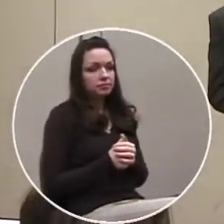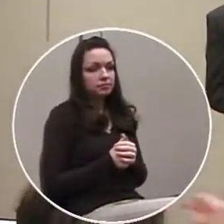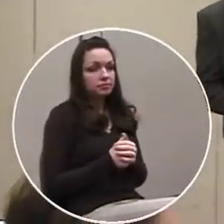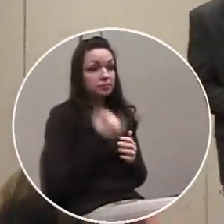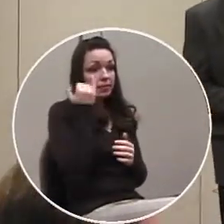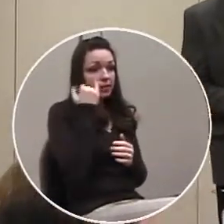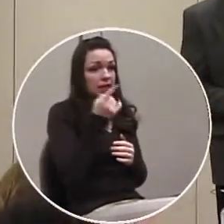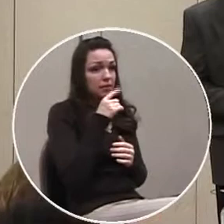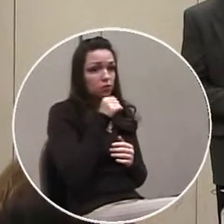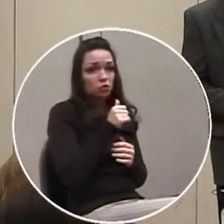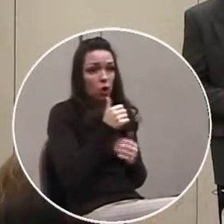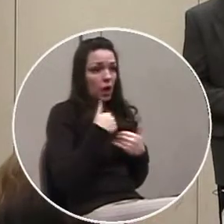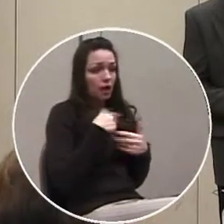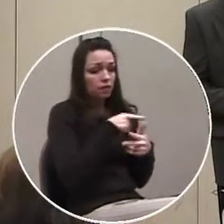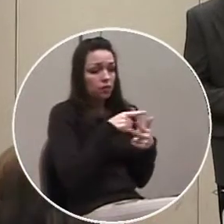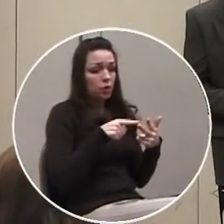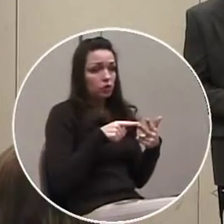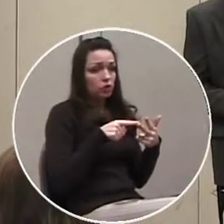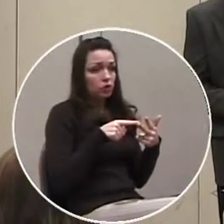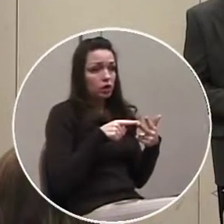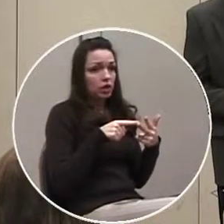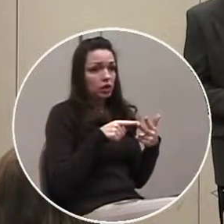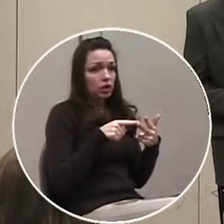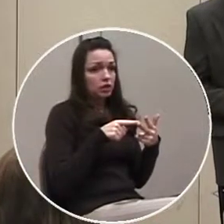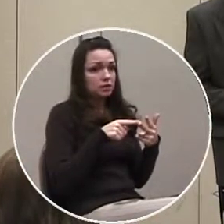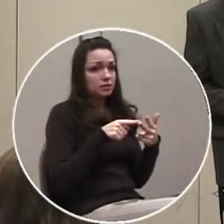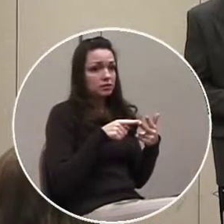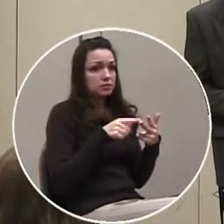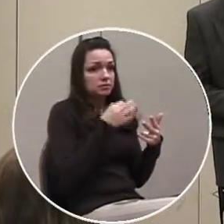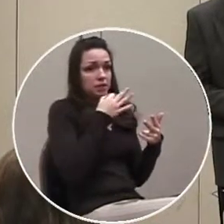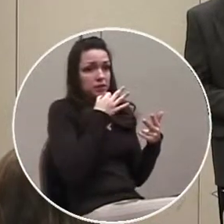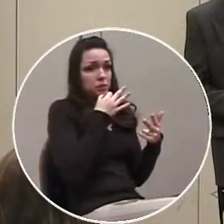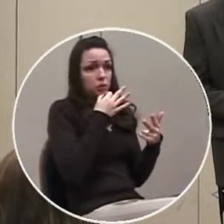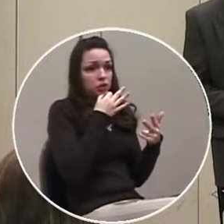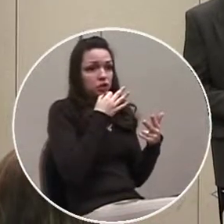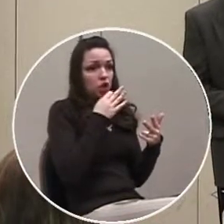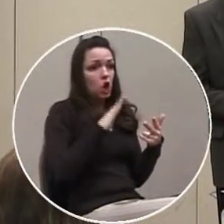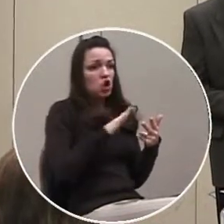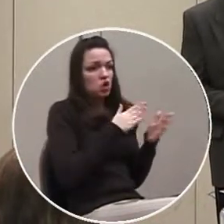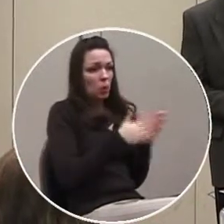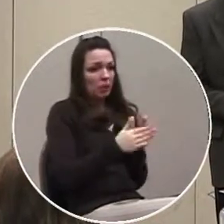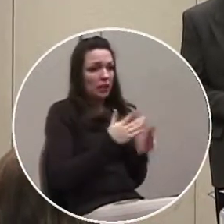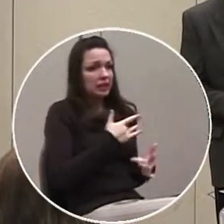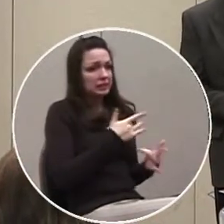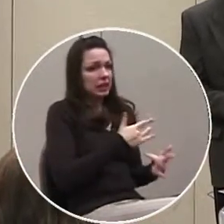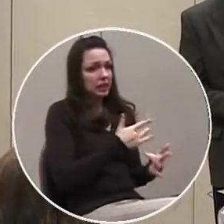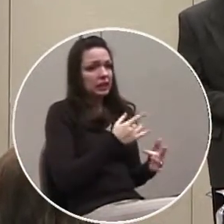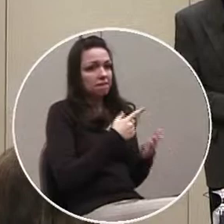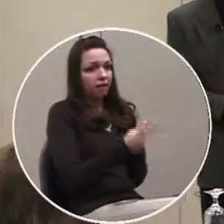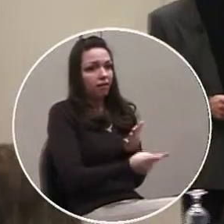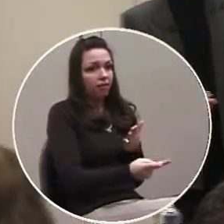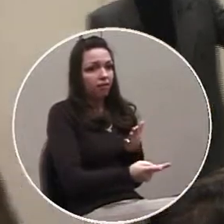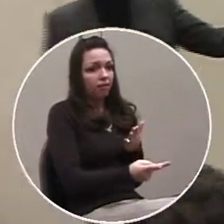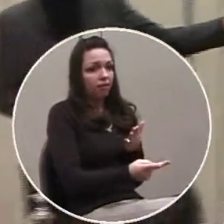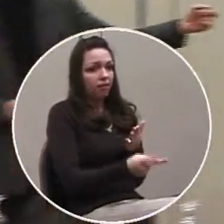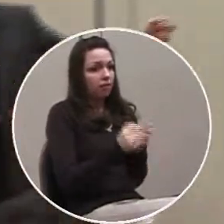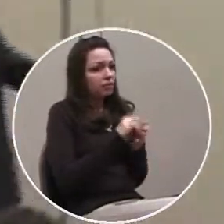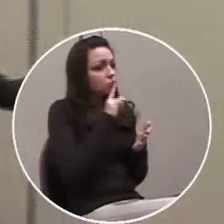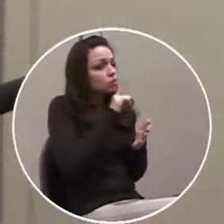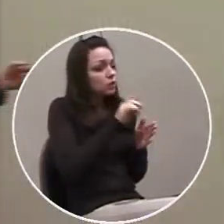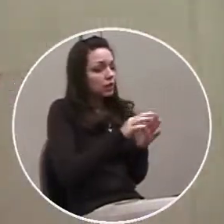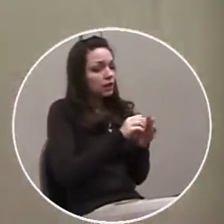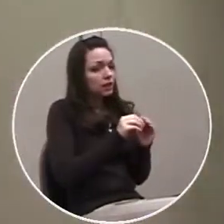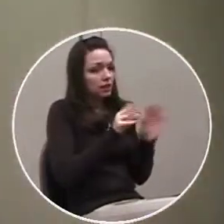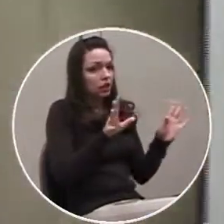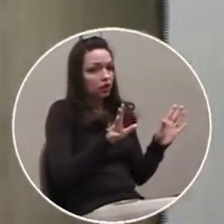If you don't have these 3 groups or these 3 areas of expertise, your plan is likely to fail. This is very clear.